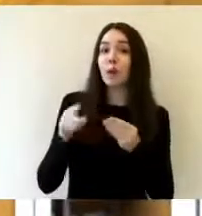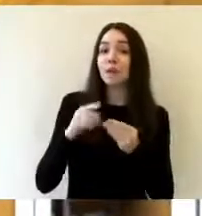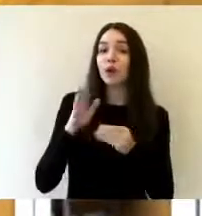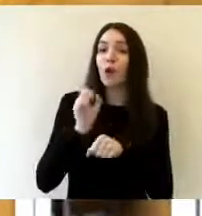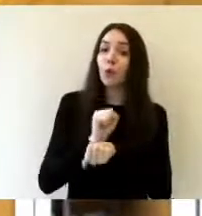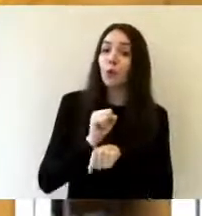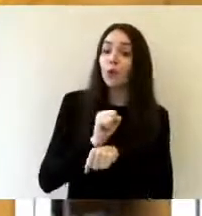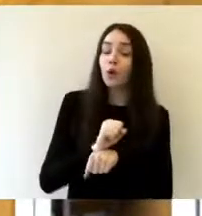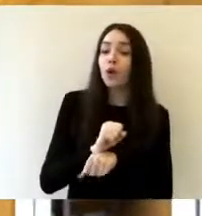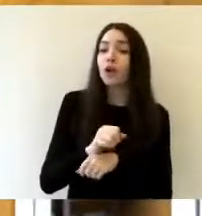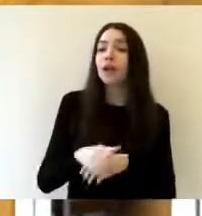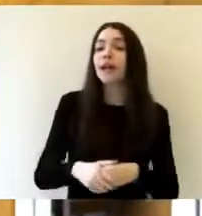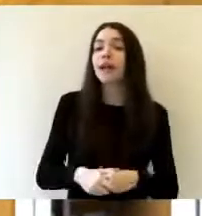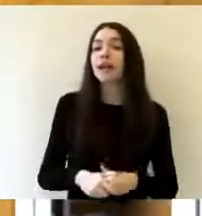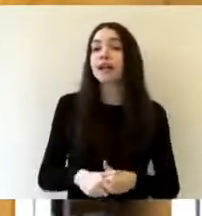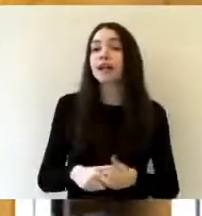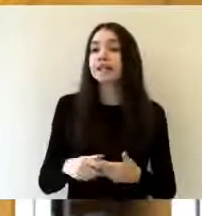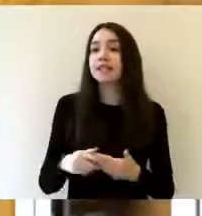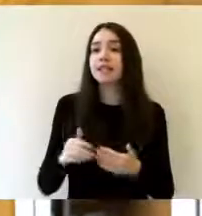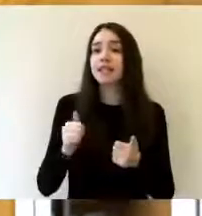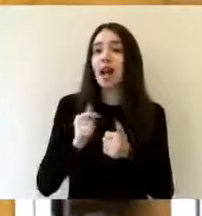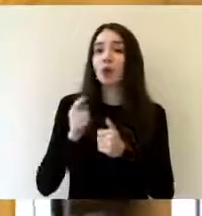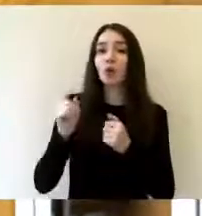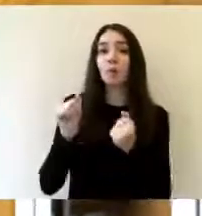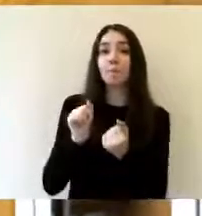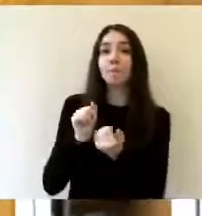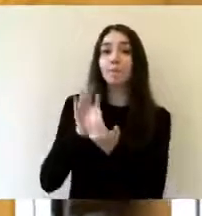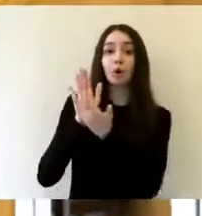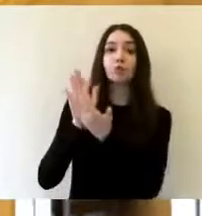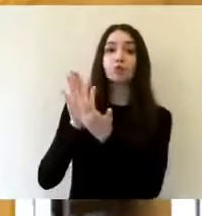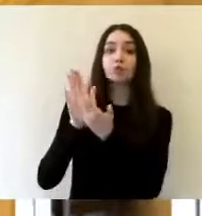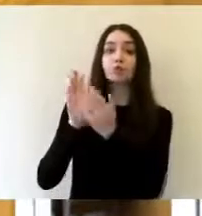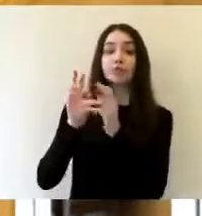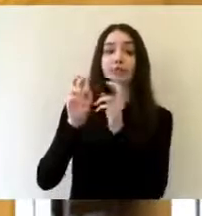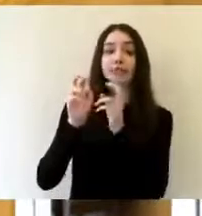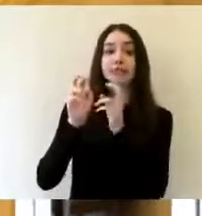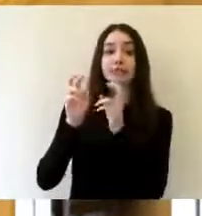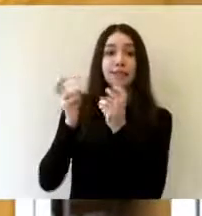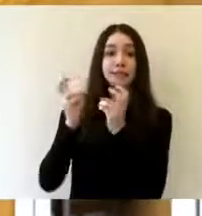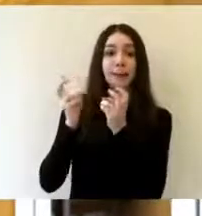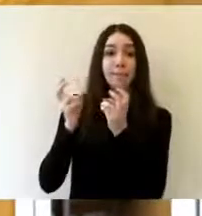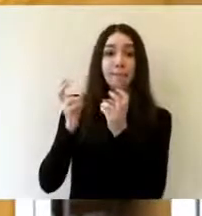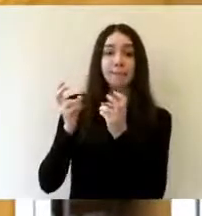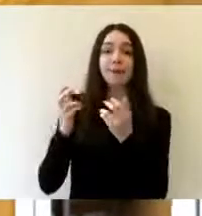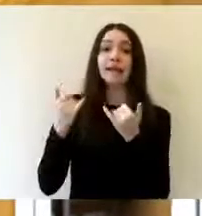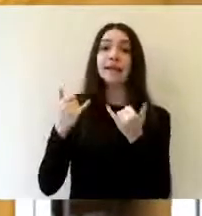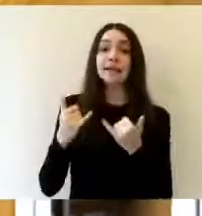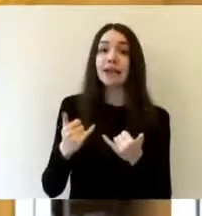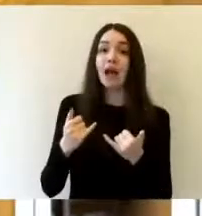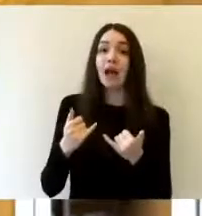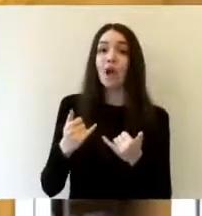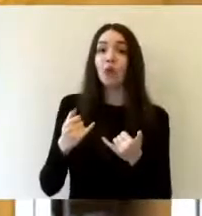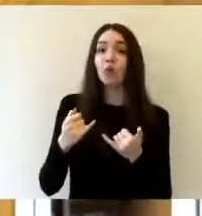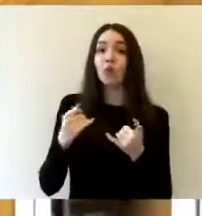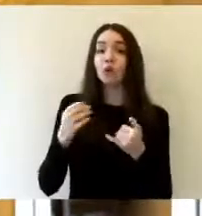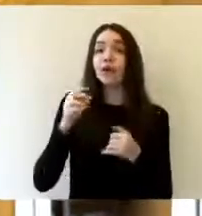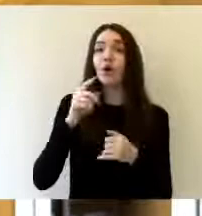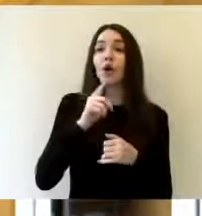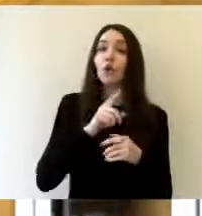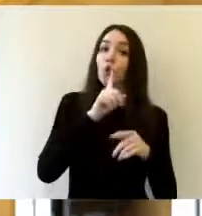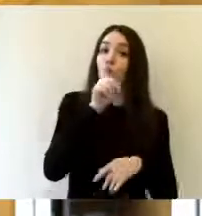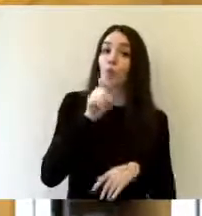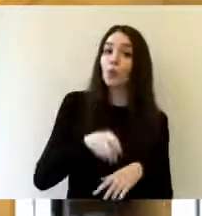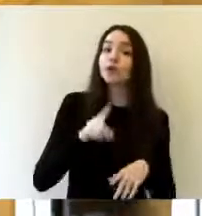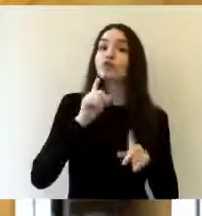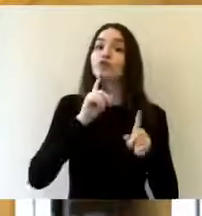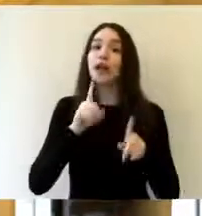and how you approach this theme. We are getting into the Q&A part, y'all. So if you